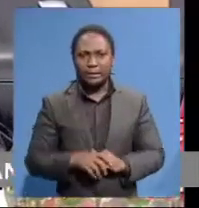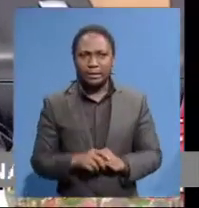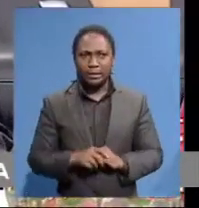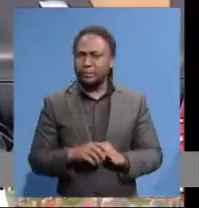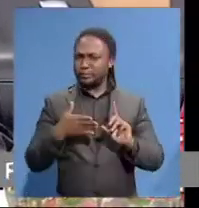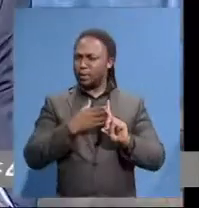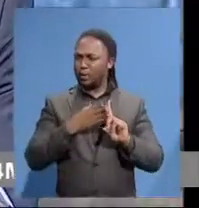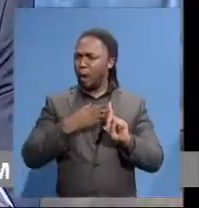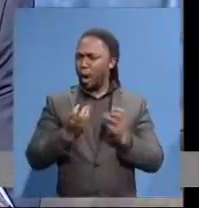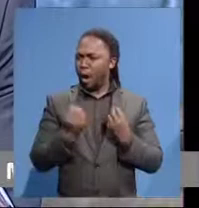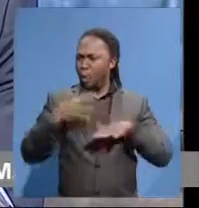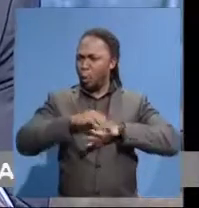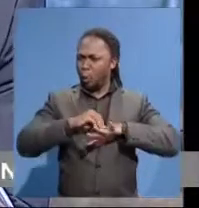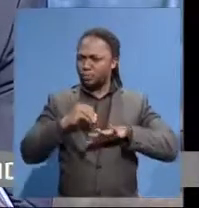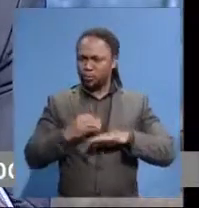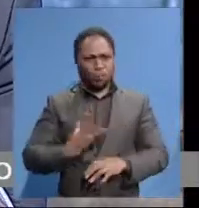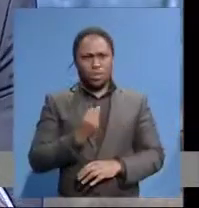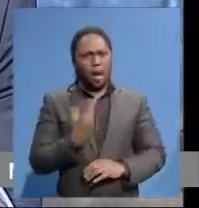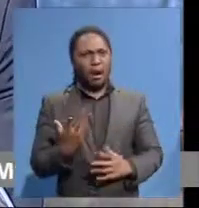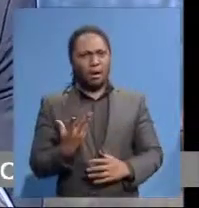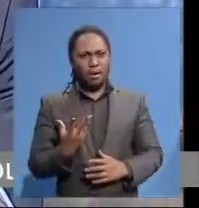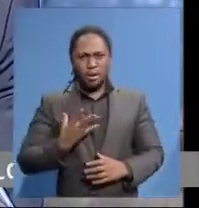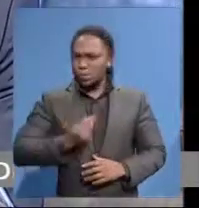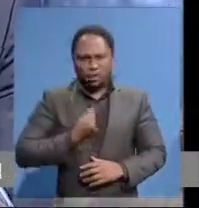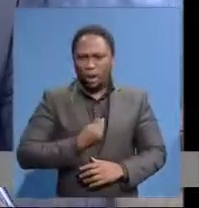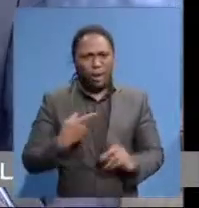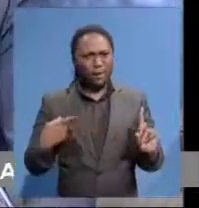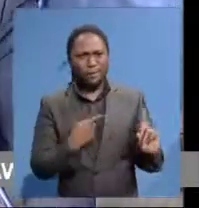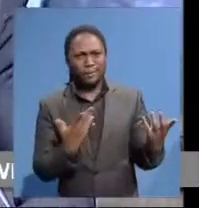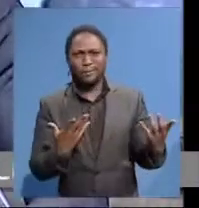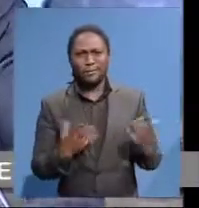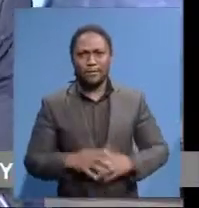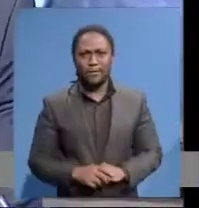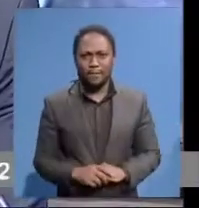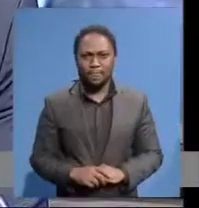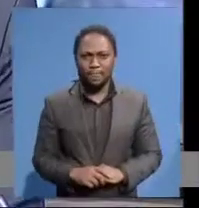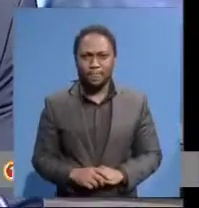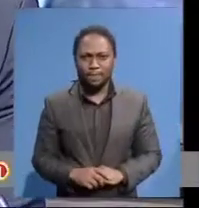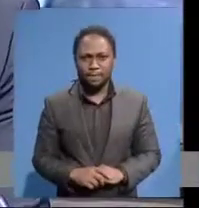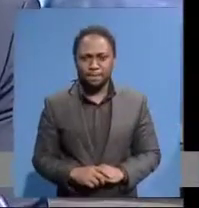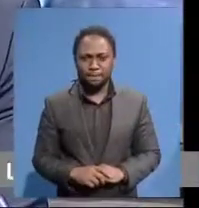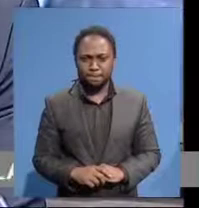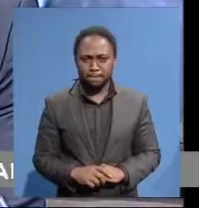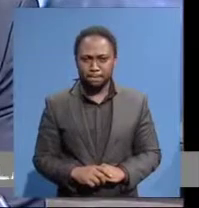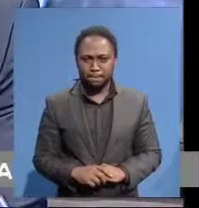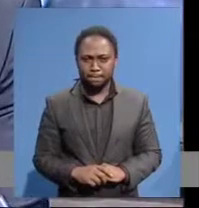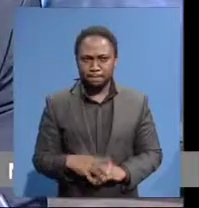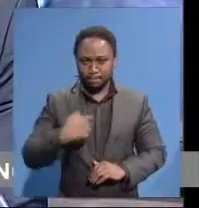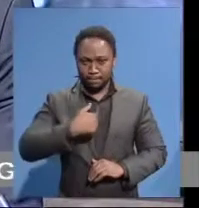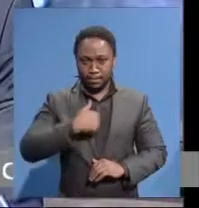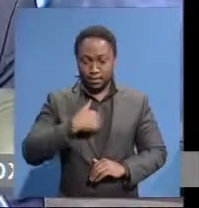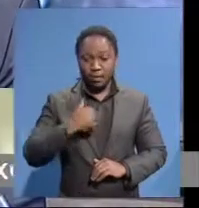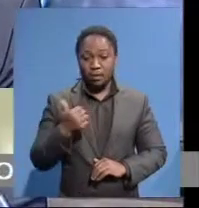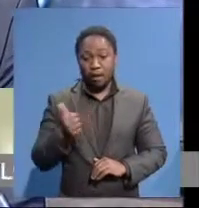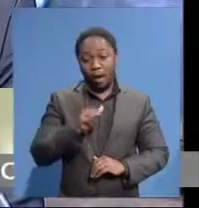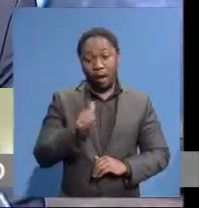he? Yeah, you're looking too young to even have been possible. Exactly. I was one of the official